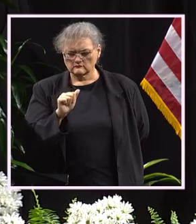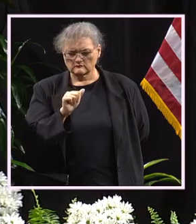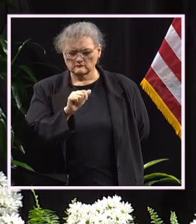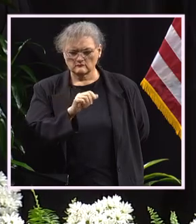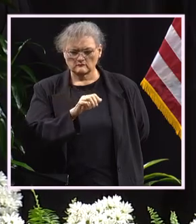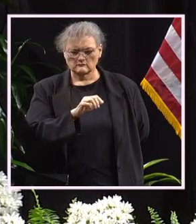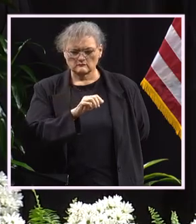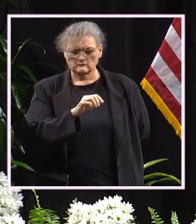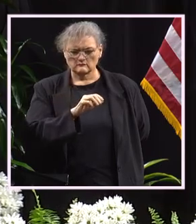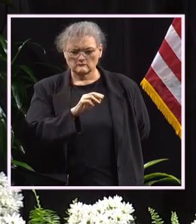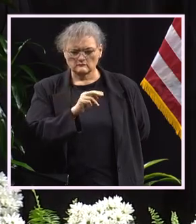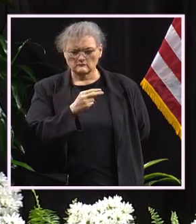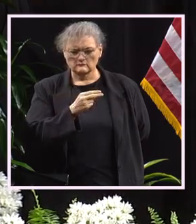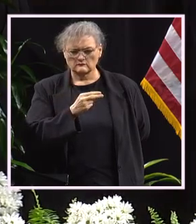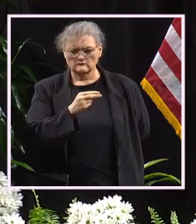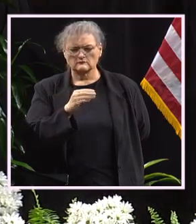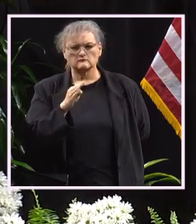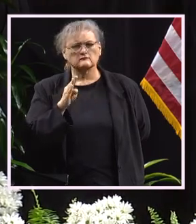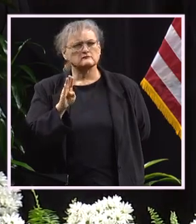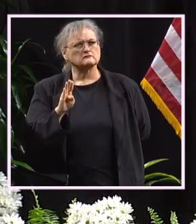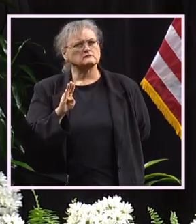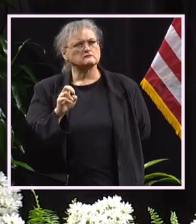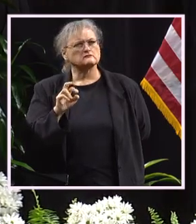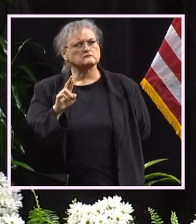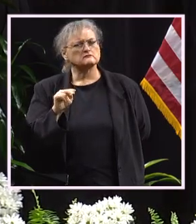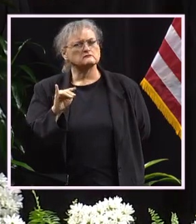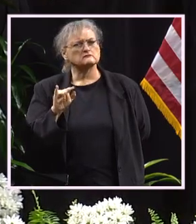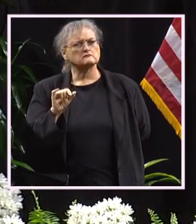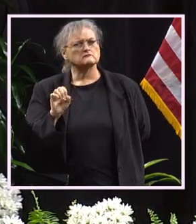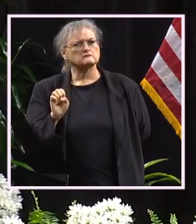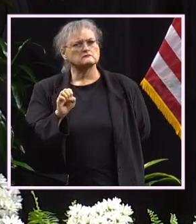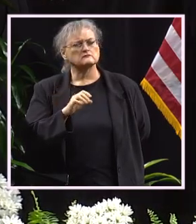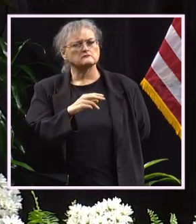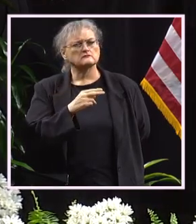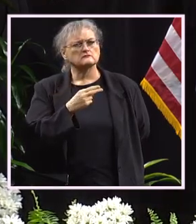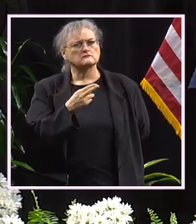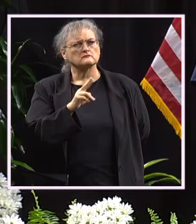Jimena Bernice Alegria, Hunter D. Haight,